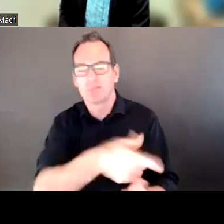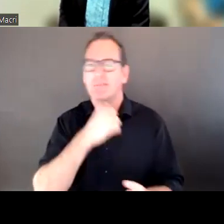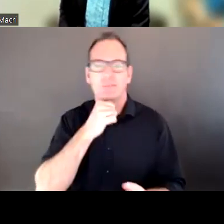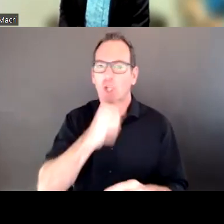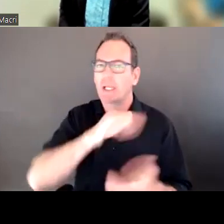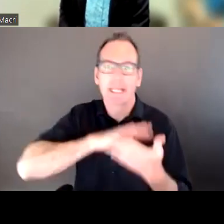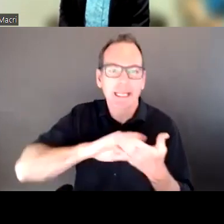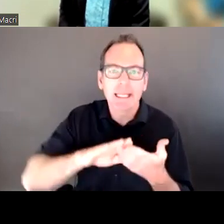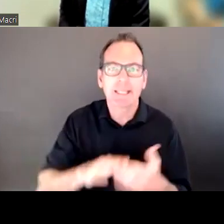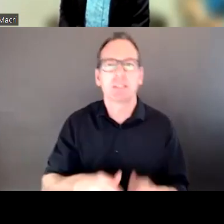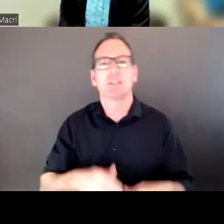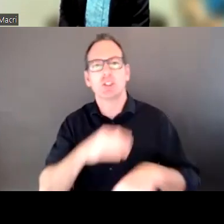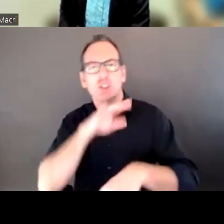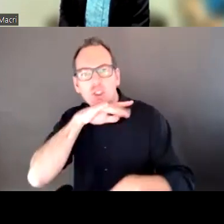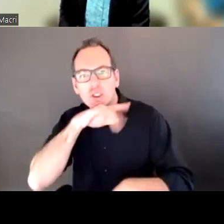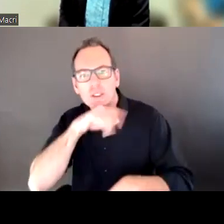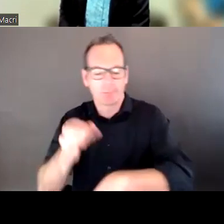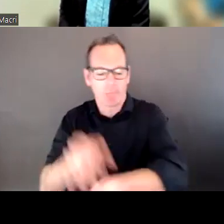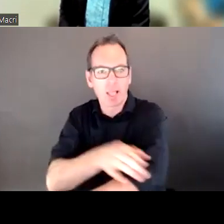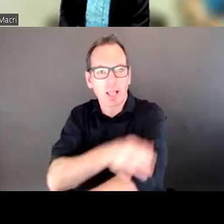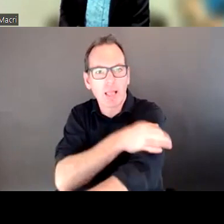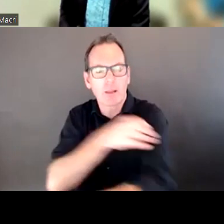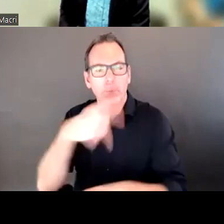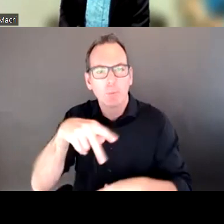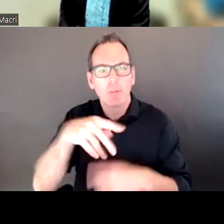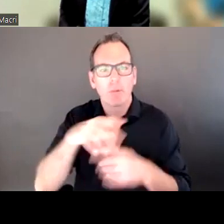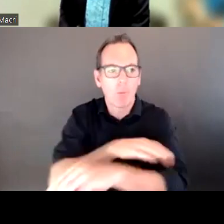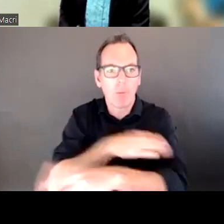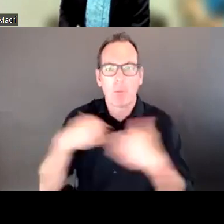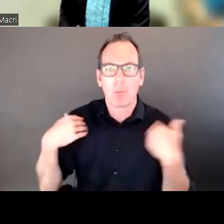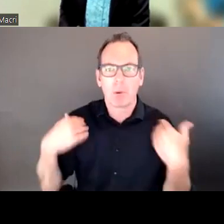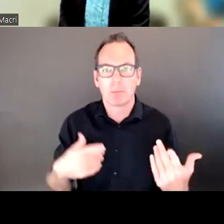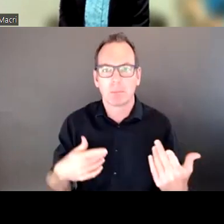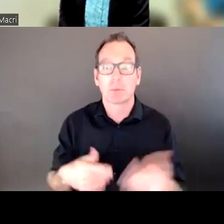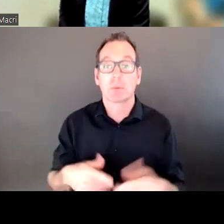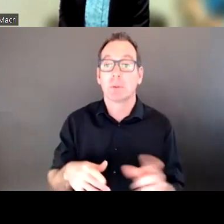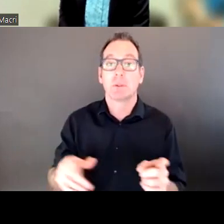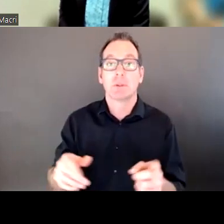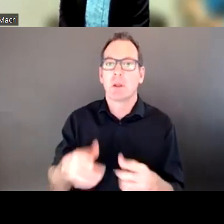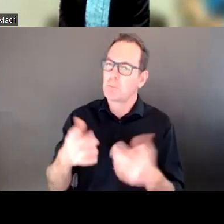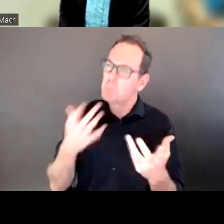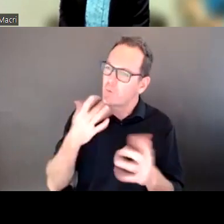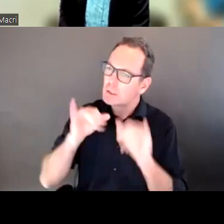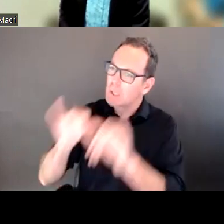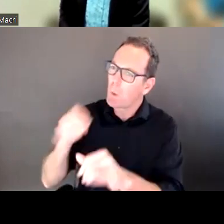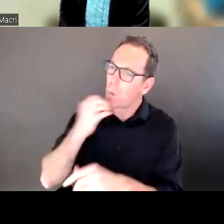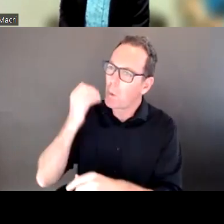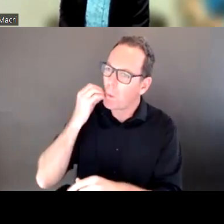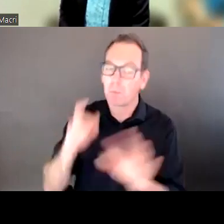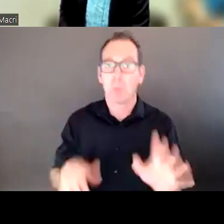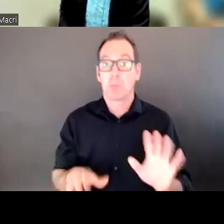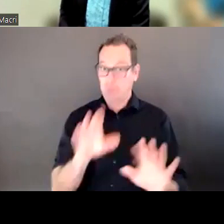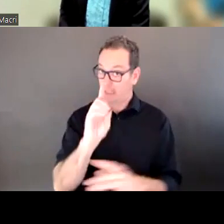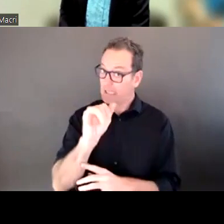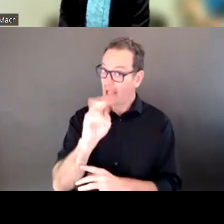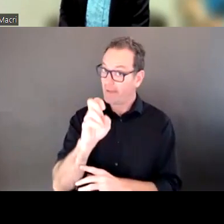on staying home, even though he's not receiving the care he needs. Mind you, he hasn't said he's not receiving the care he needs, so